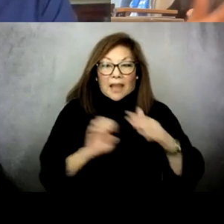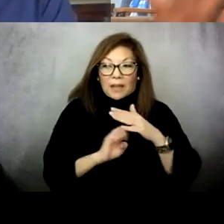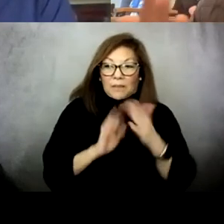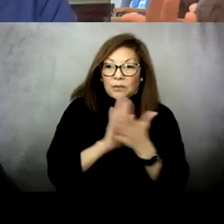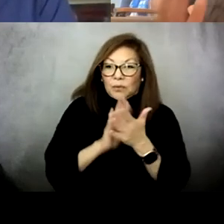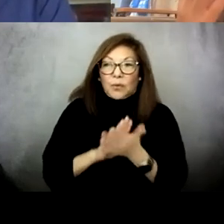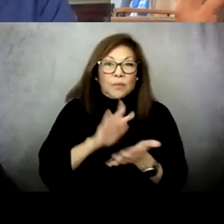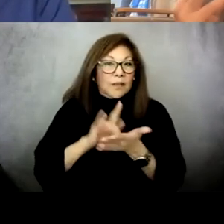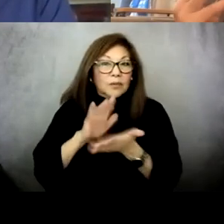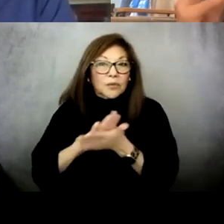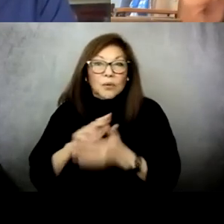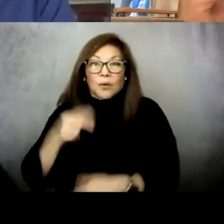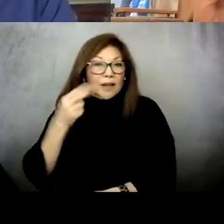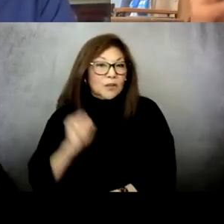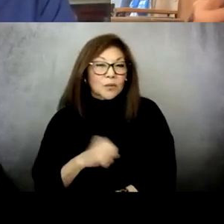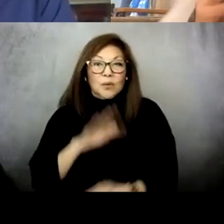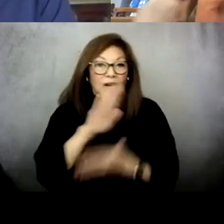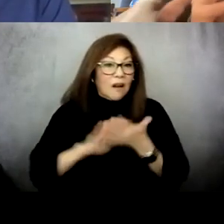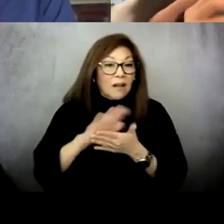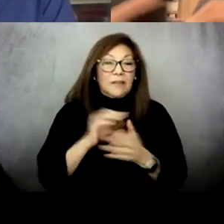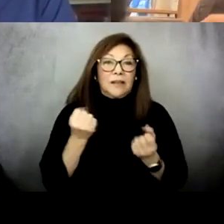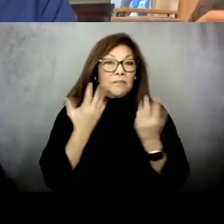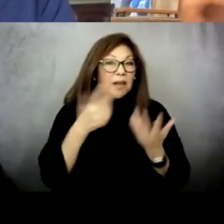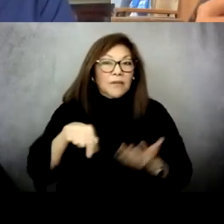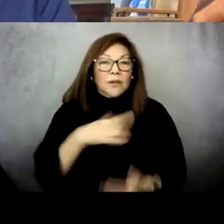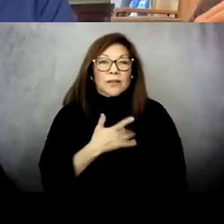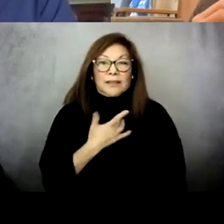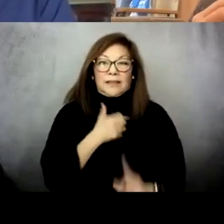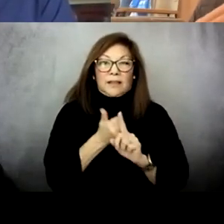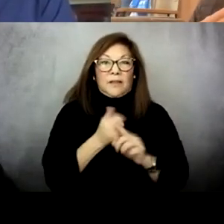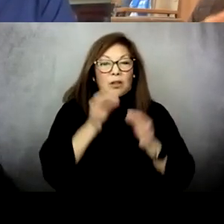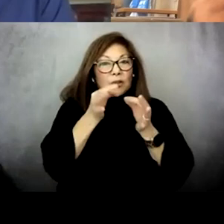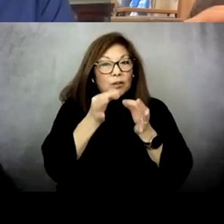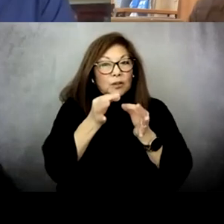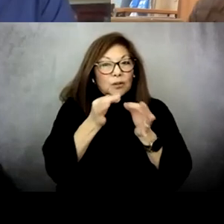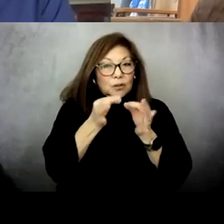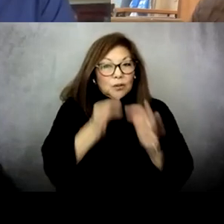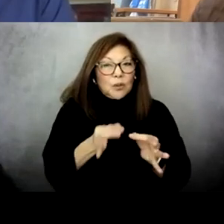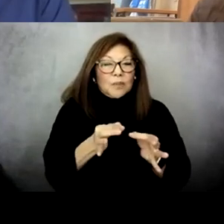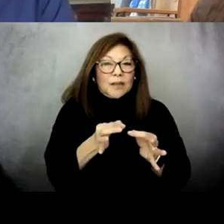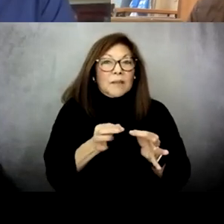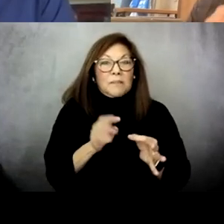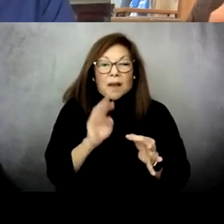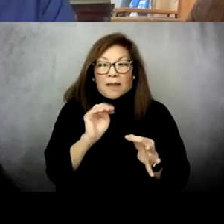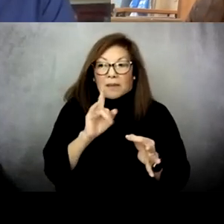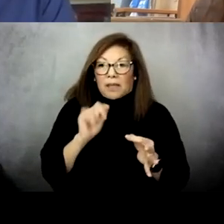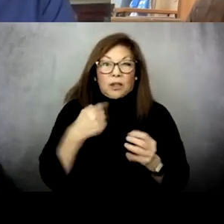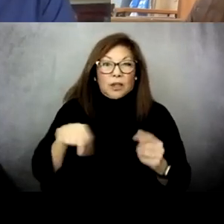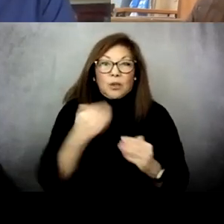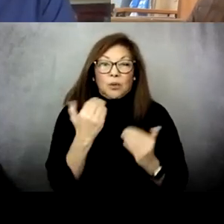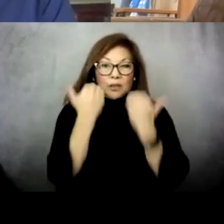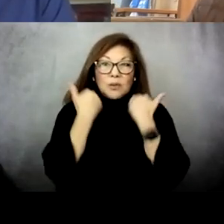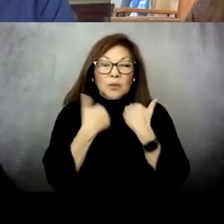high school, college, and so much of your sense of self is determined by the media you consume, whether it is